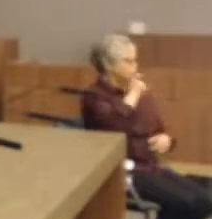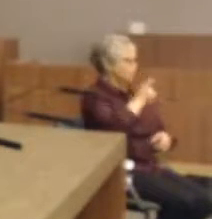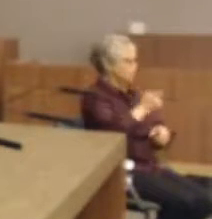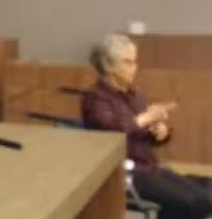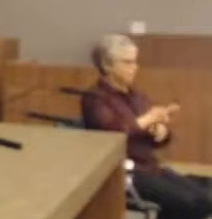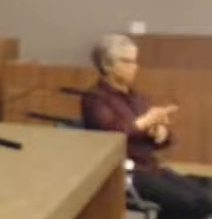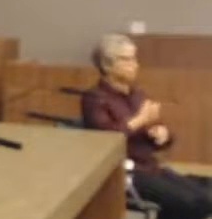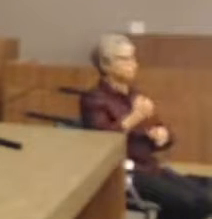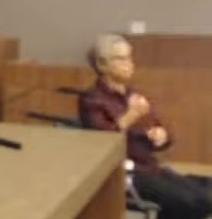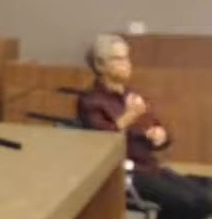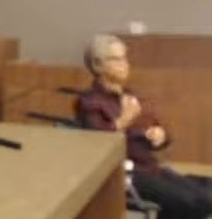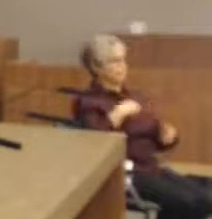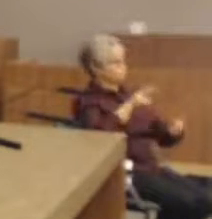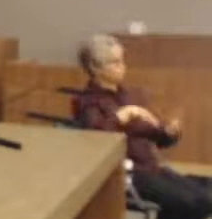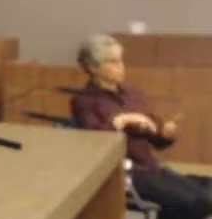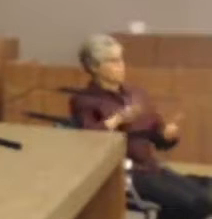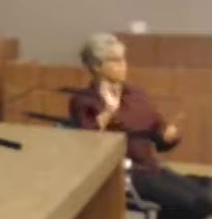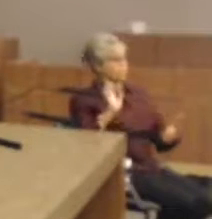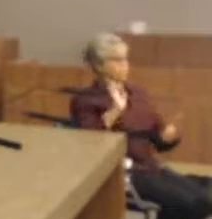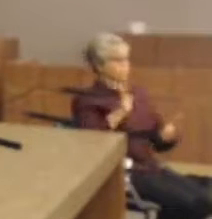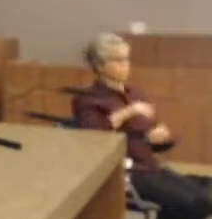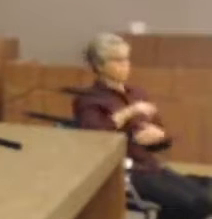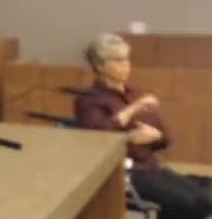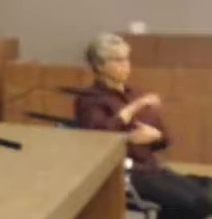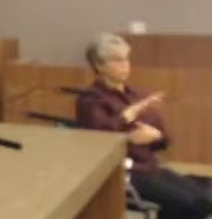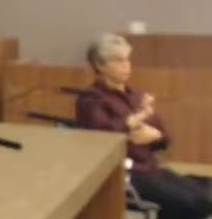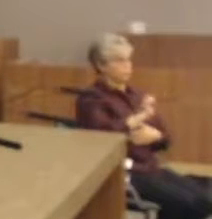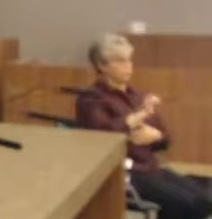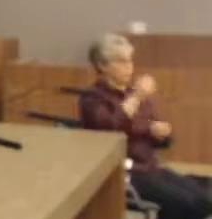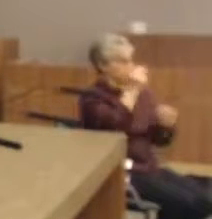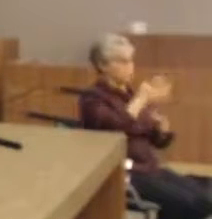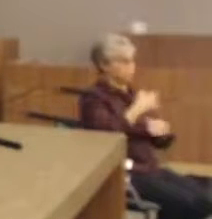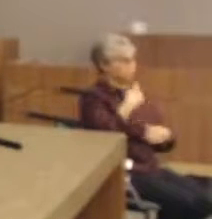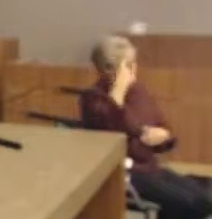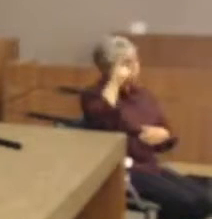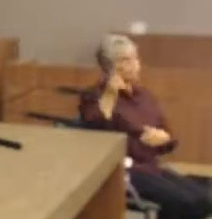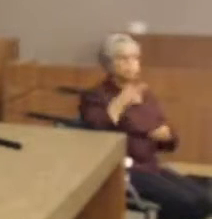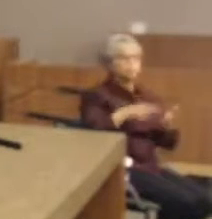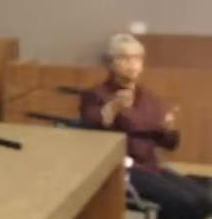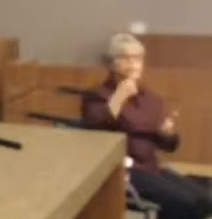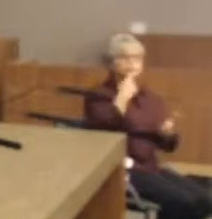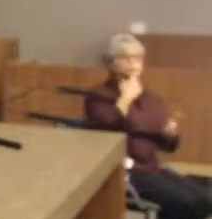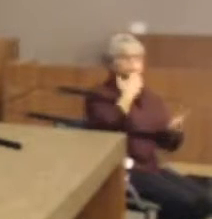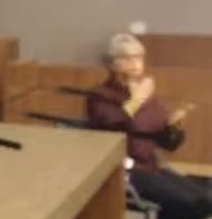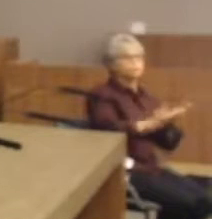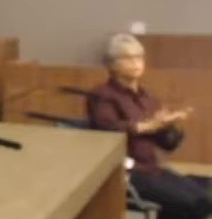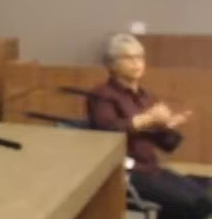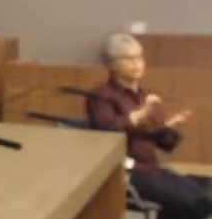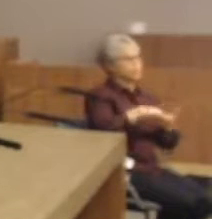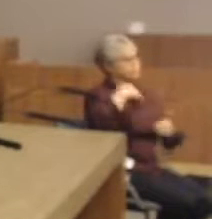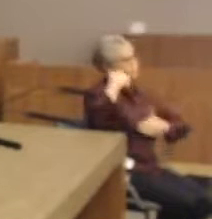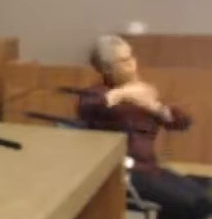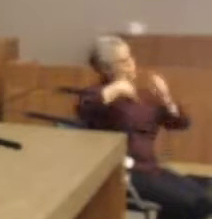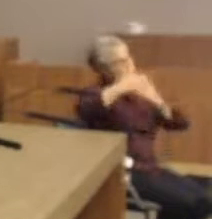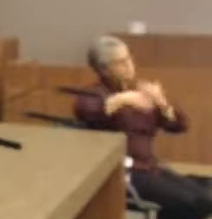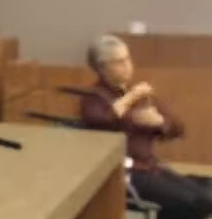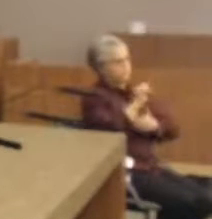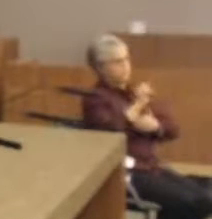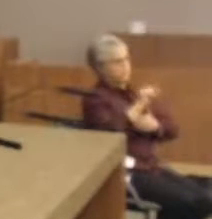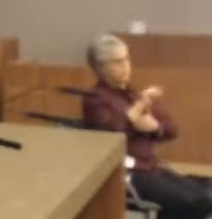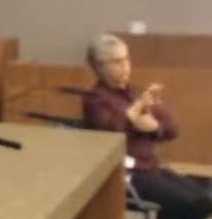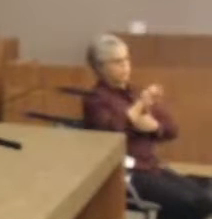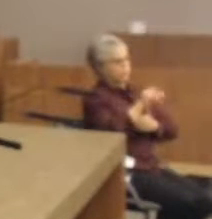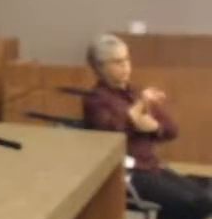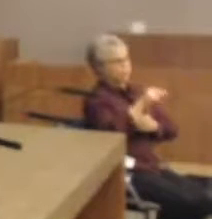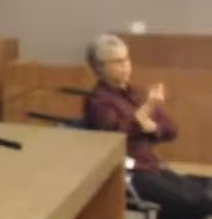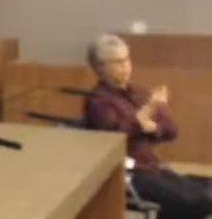that, you know, I thought that was really good that you stated the encoding process, you know,